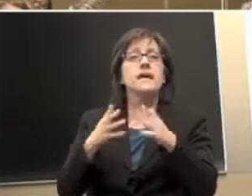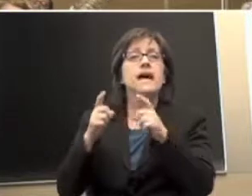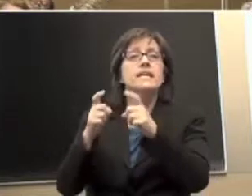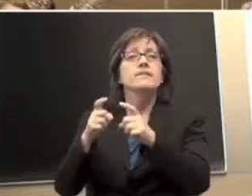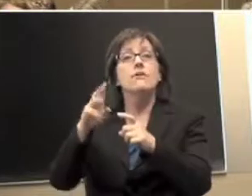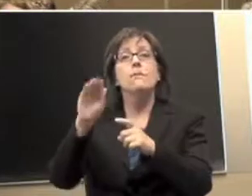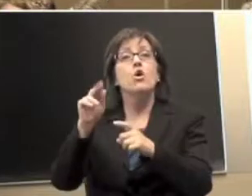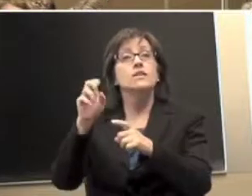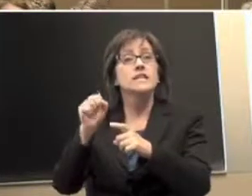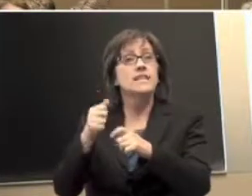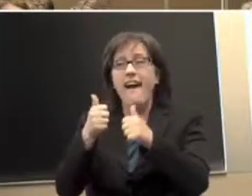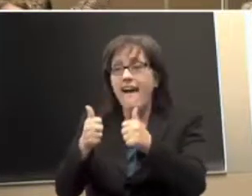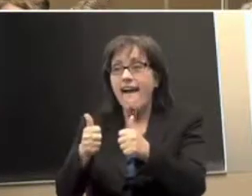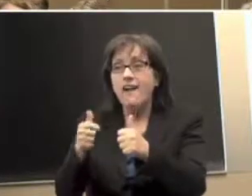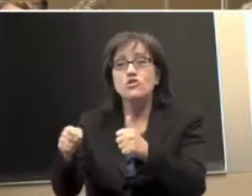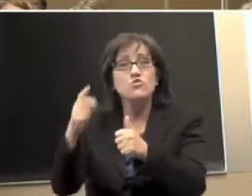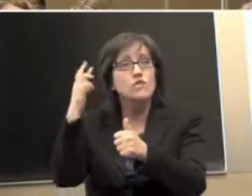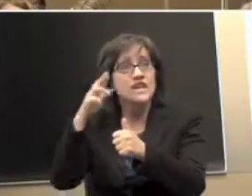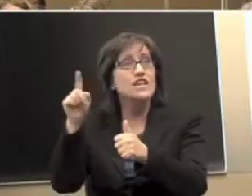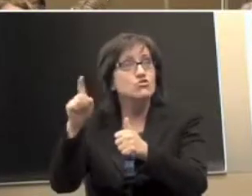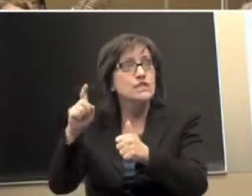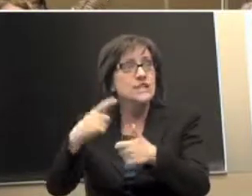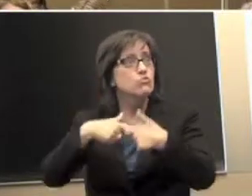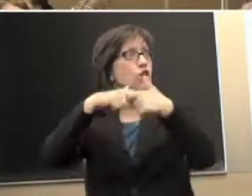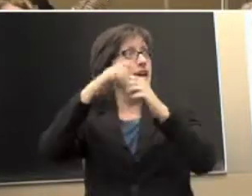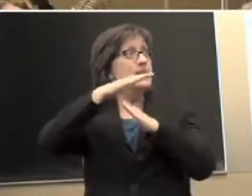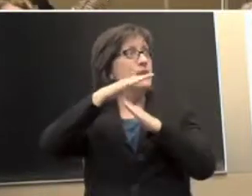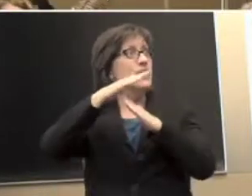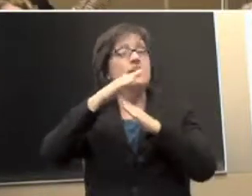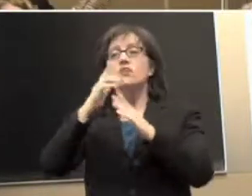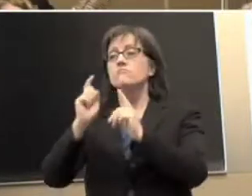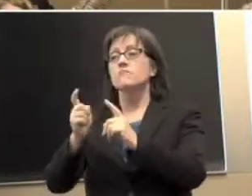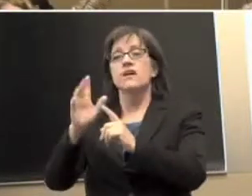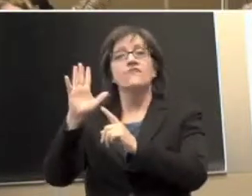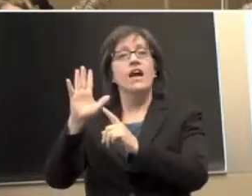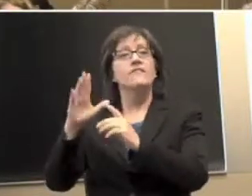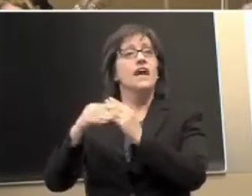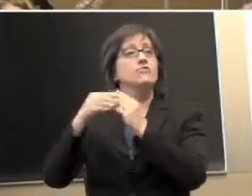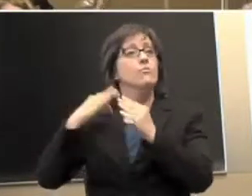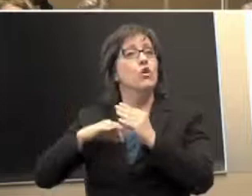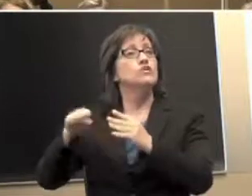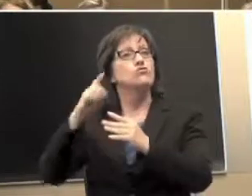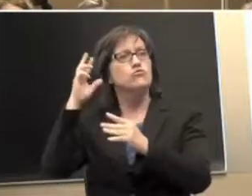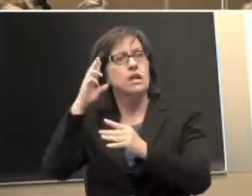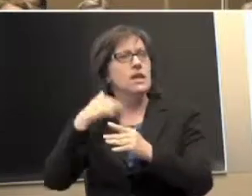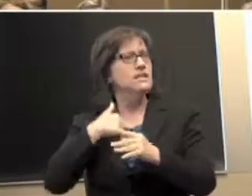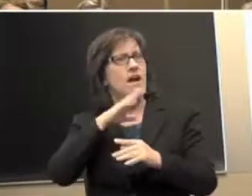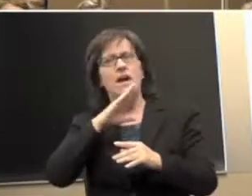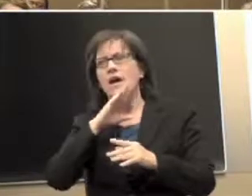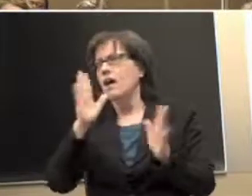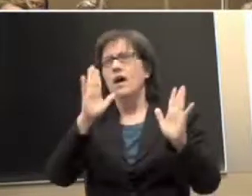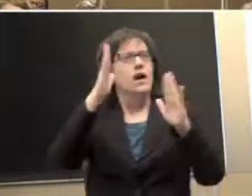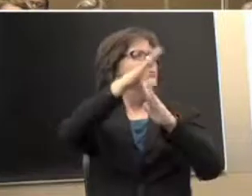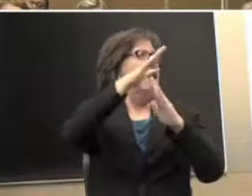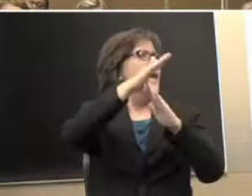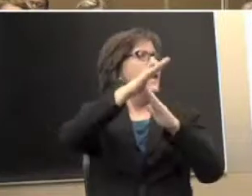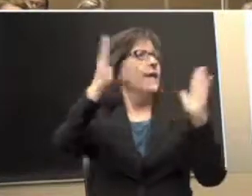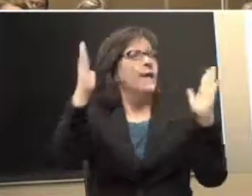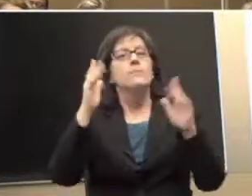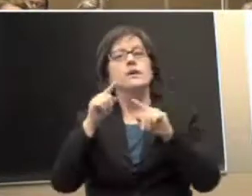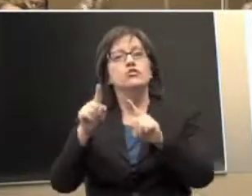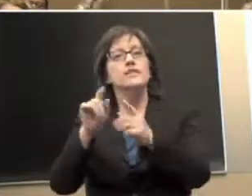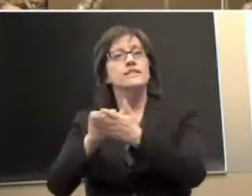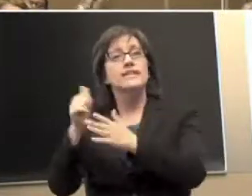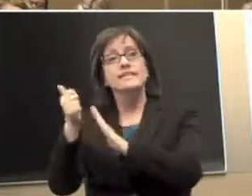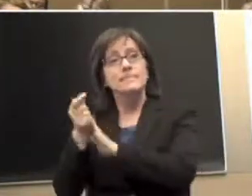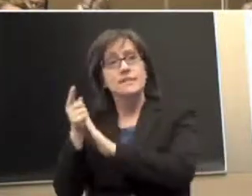realizing you need a break. So you're going to get 5 extra points because you realized you were frustrated, you asked for a break, great. But during that 10 minutes that